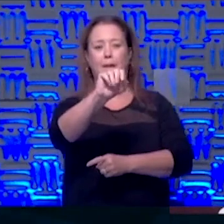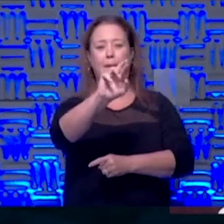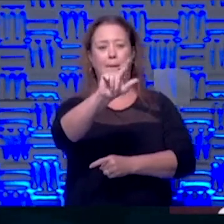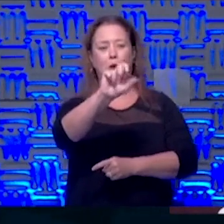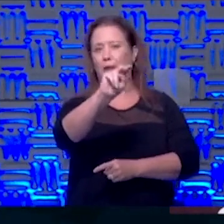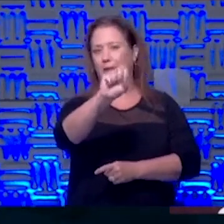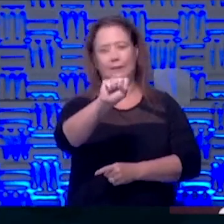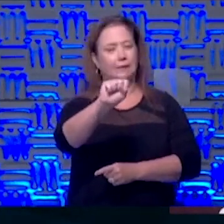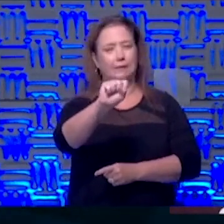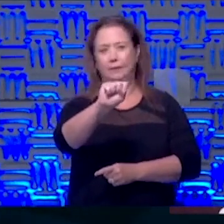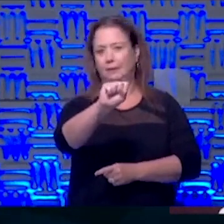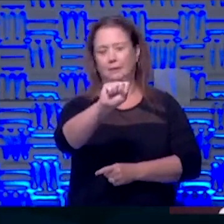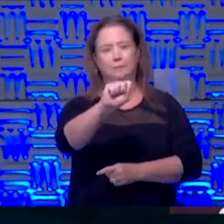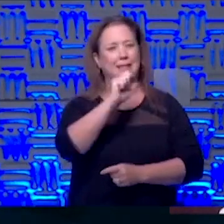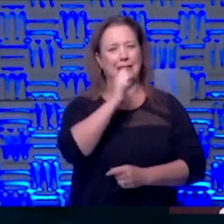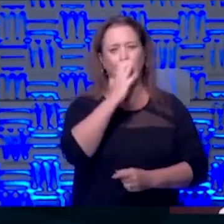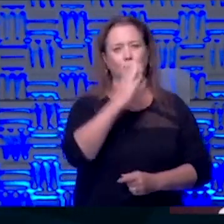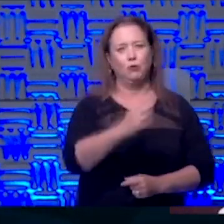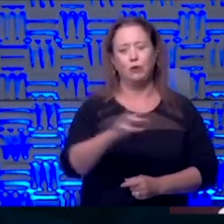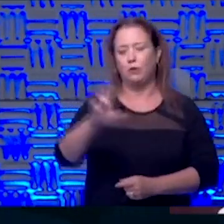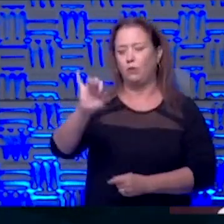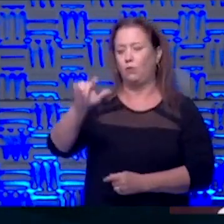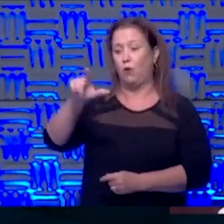go so well there. Royals seem to be doing great.